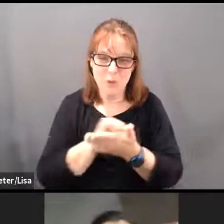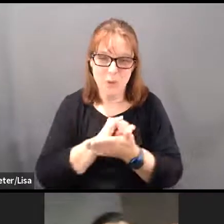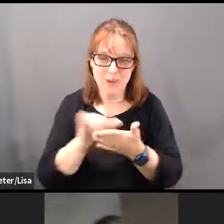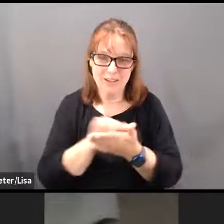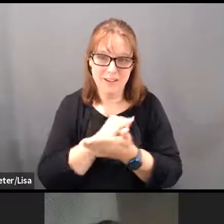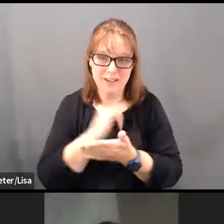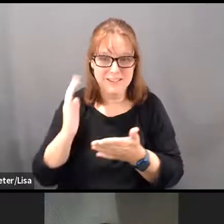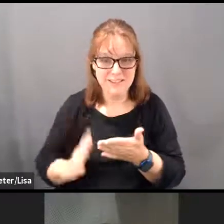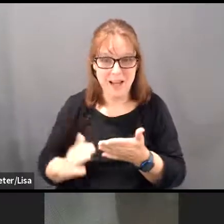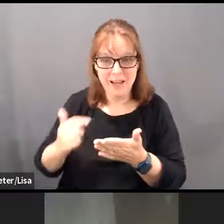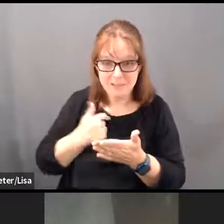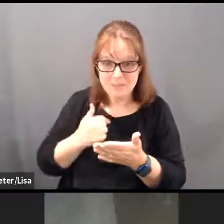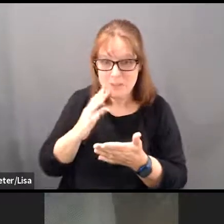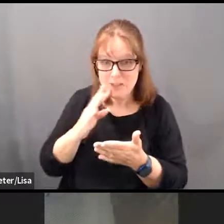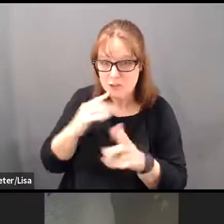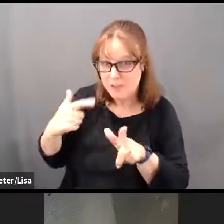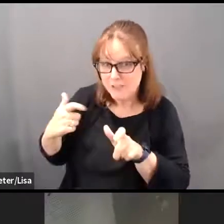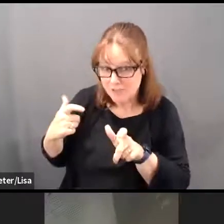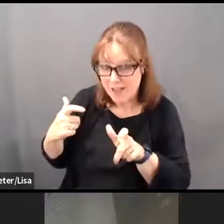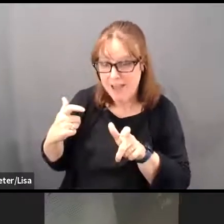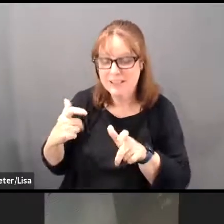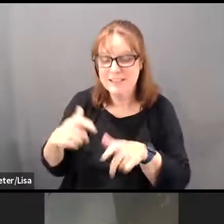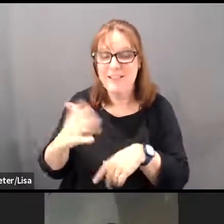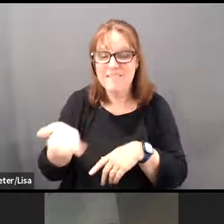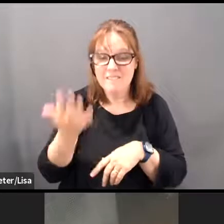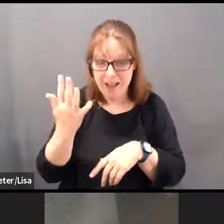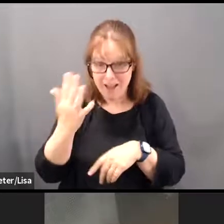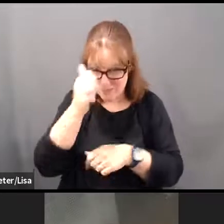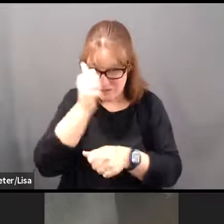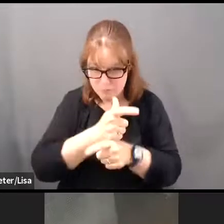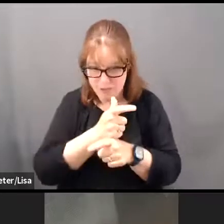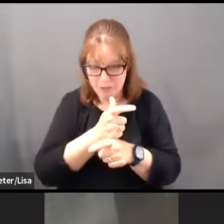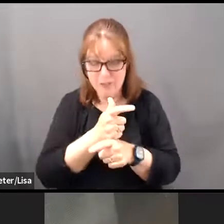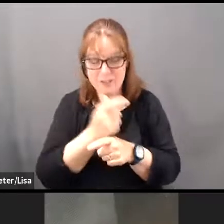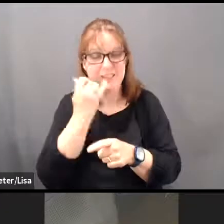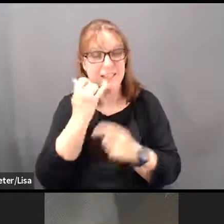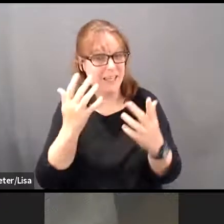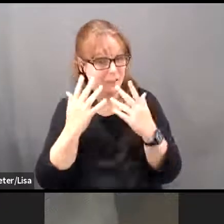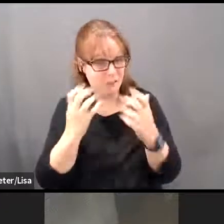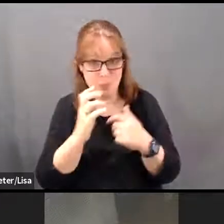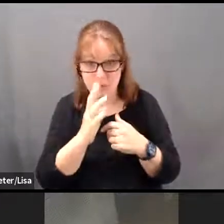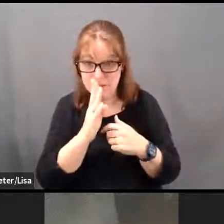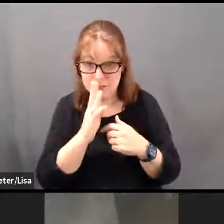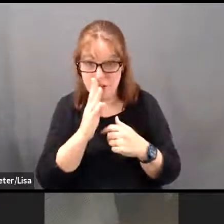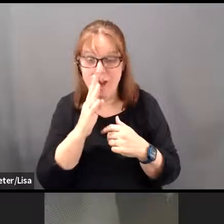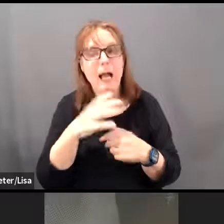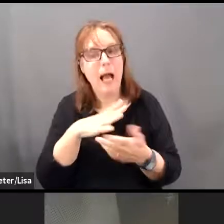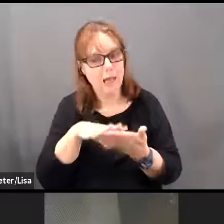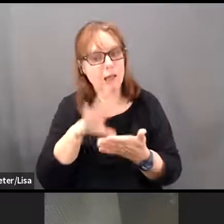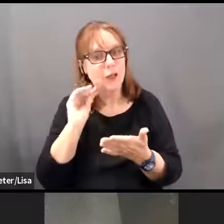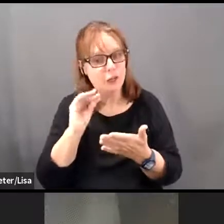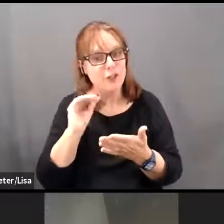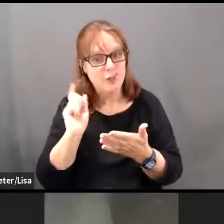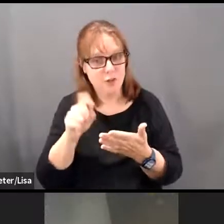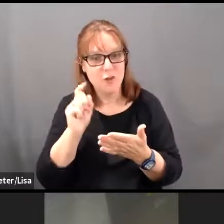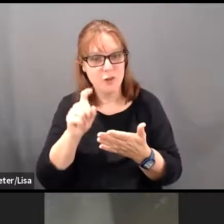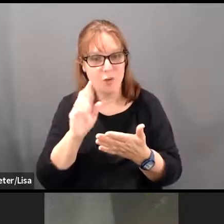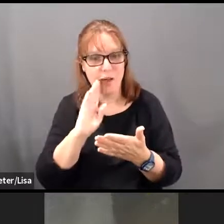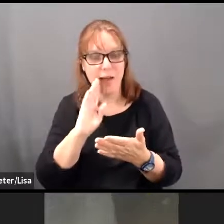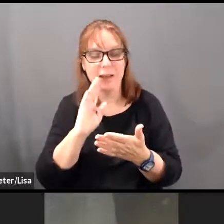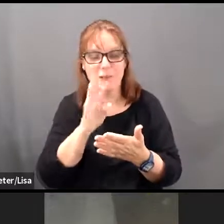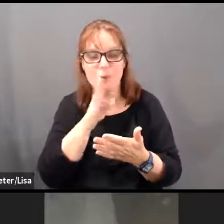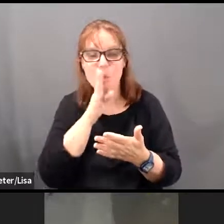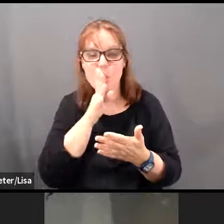talks fast. Grew up in a family with 5 brothers. If you want to get a word in edgewise, I learned early I had to get my words